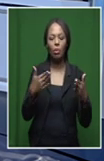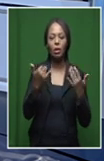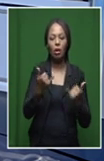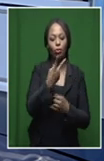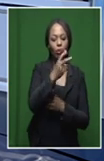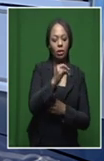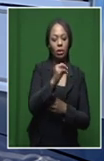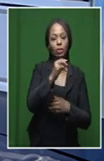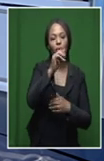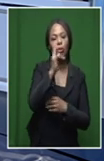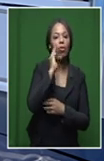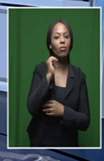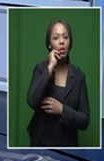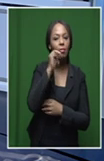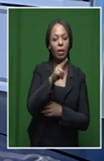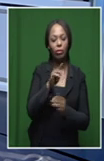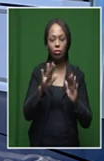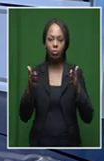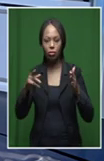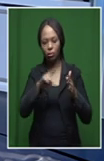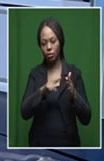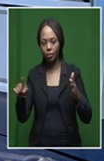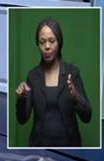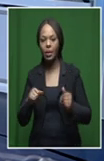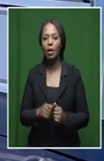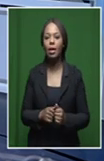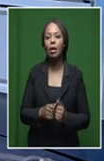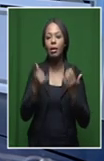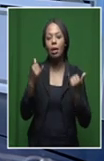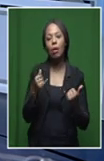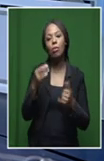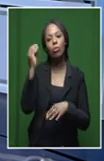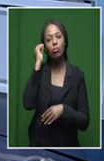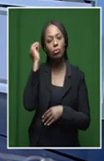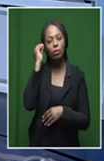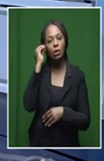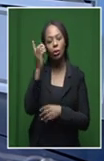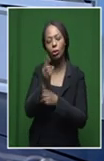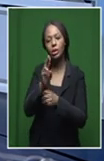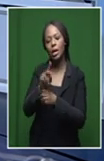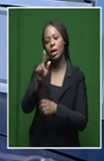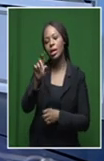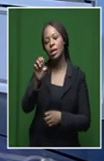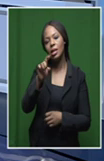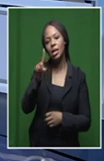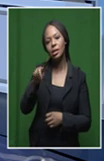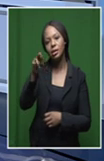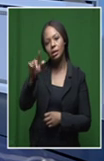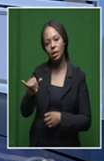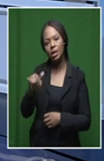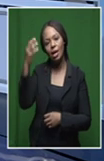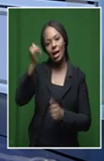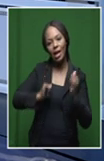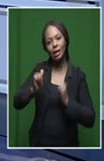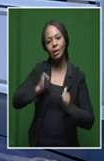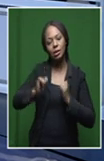get their vaccine at any of the current vaccine sites. Now, for more information, we're joined by Dr. Leslie Bamford, who is the Acting Chief Director at the